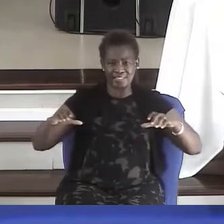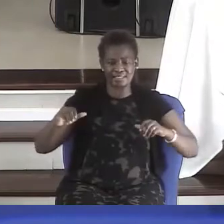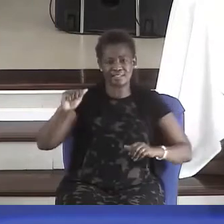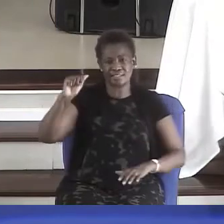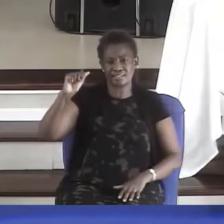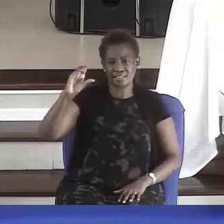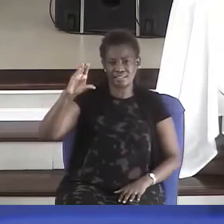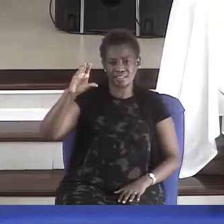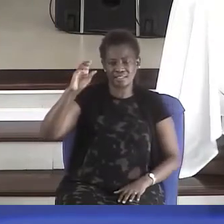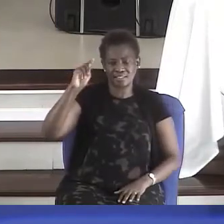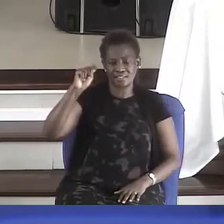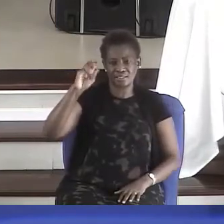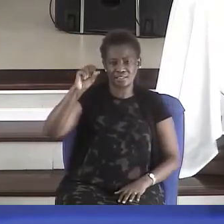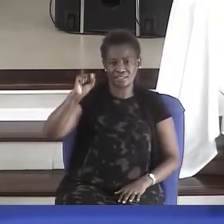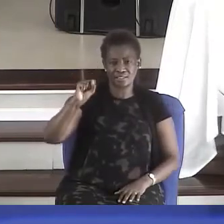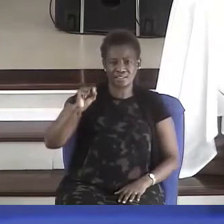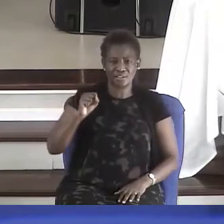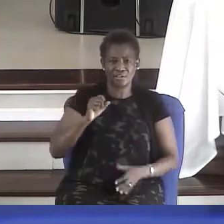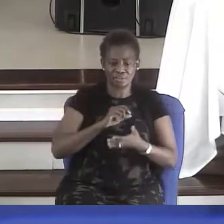by a doctor, right?